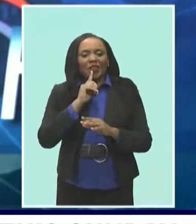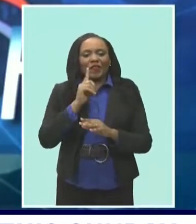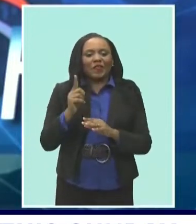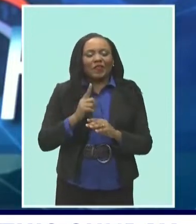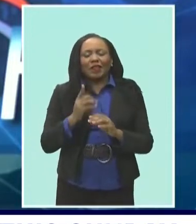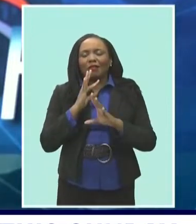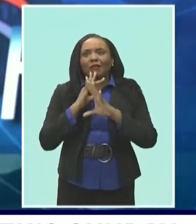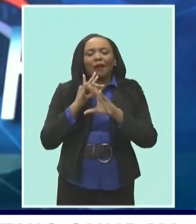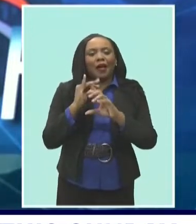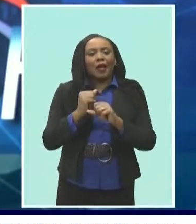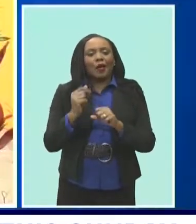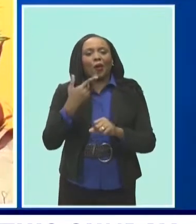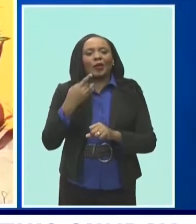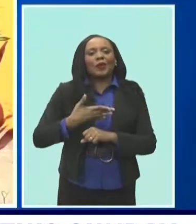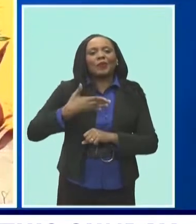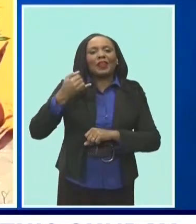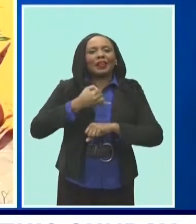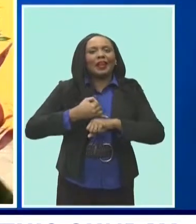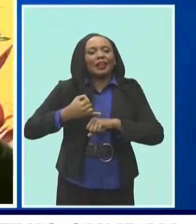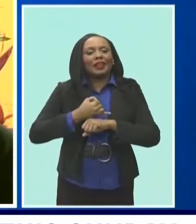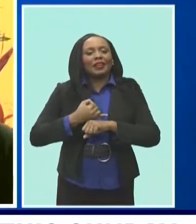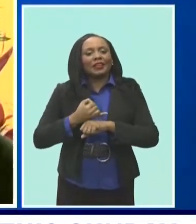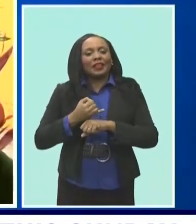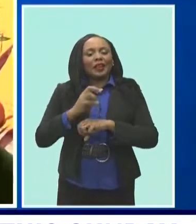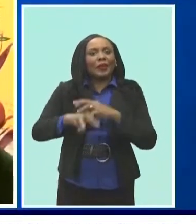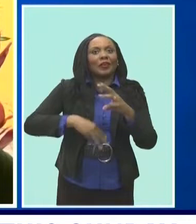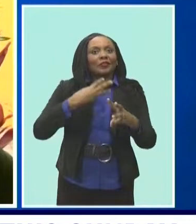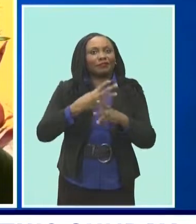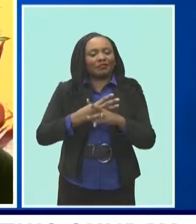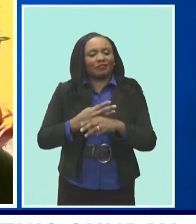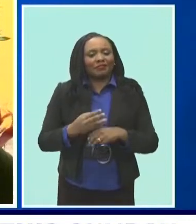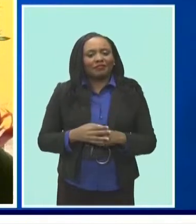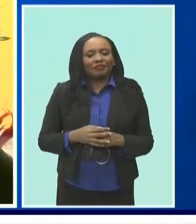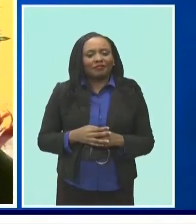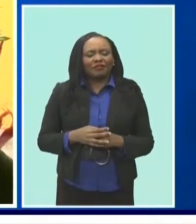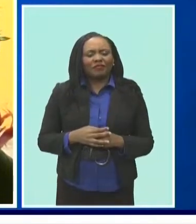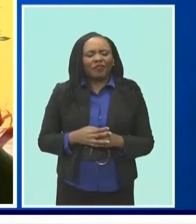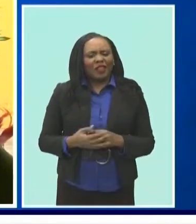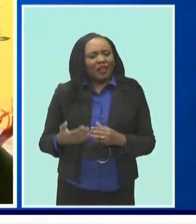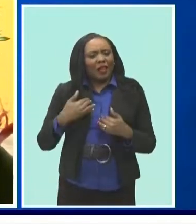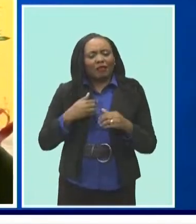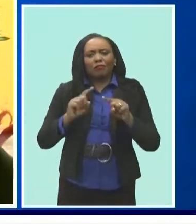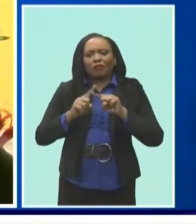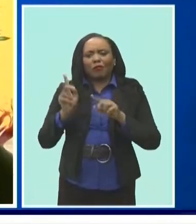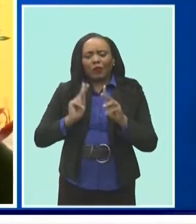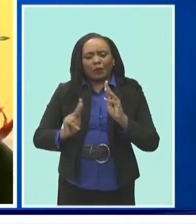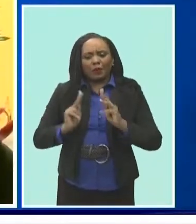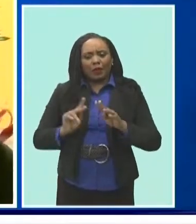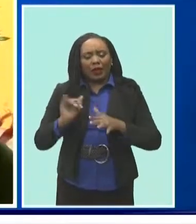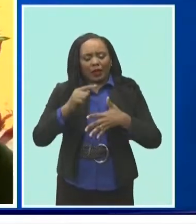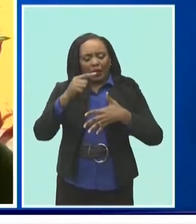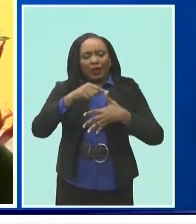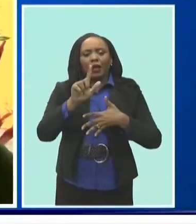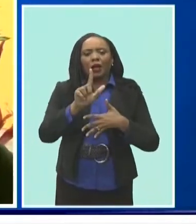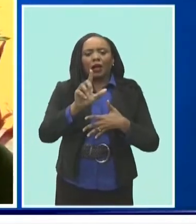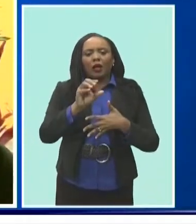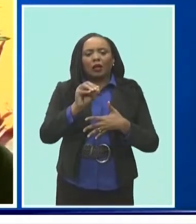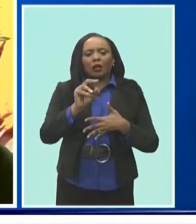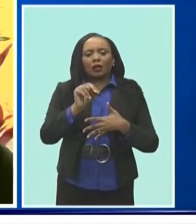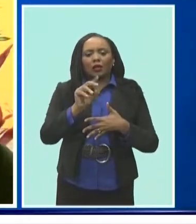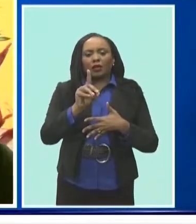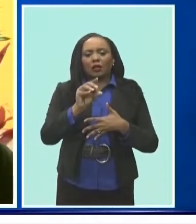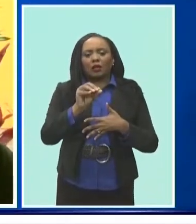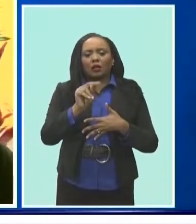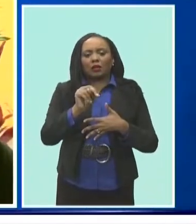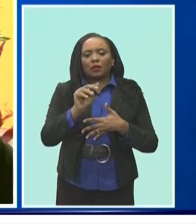on the planet. When you have absolutely nothing, when you're talking about people like London born into slavery, ended up owning properties